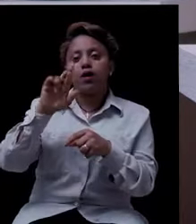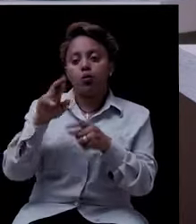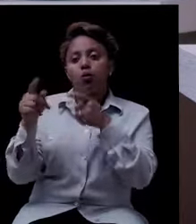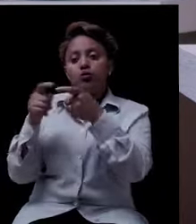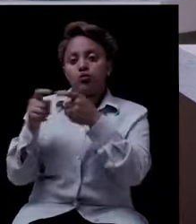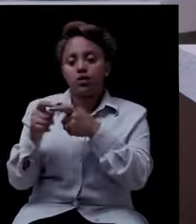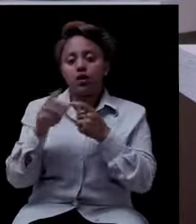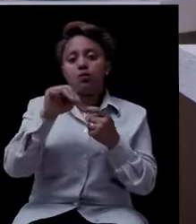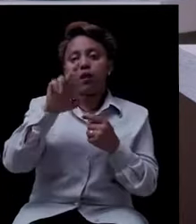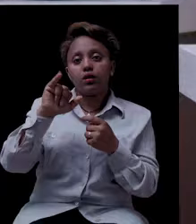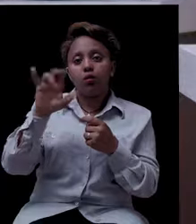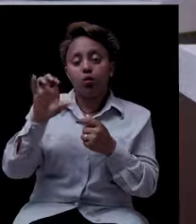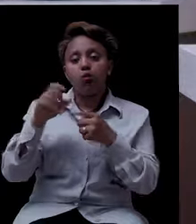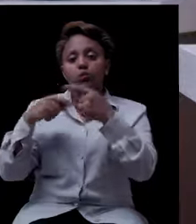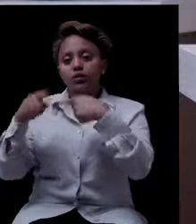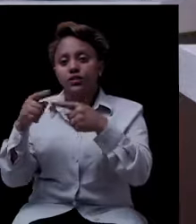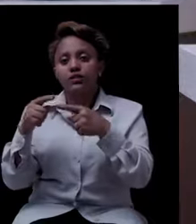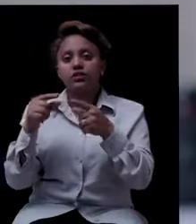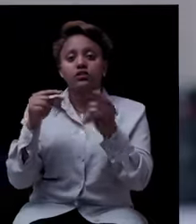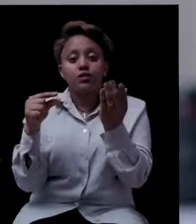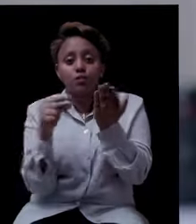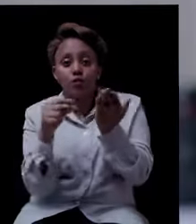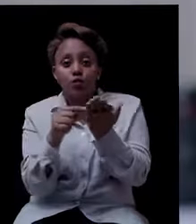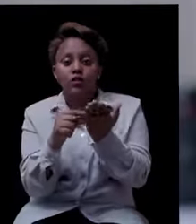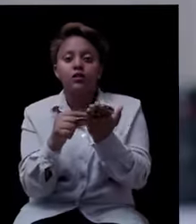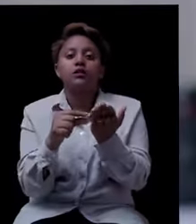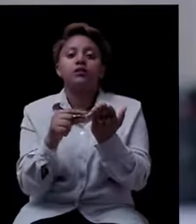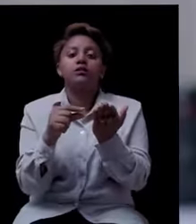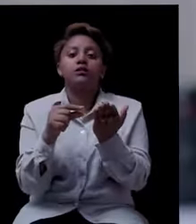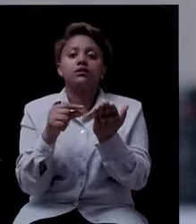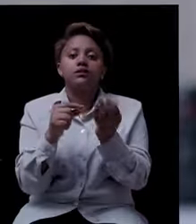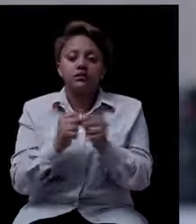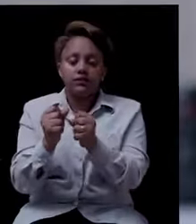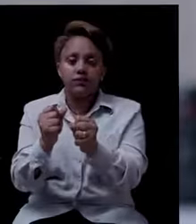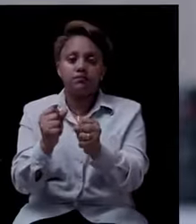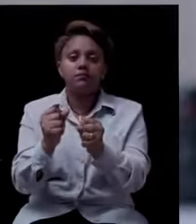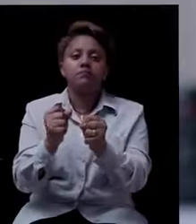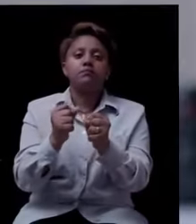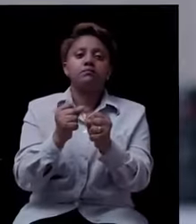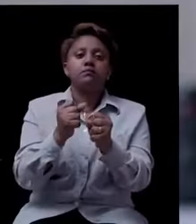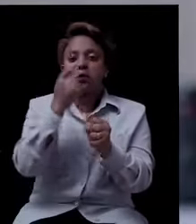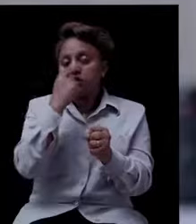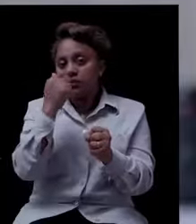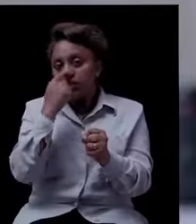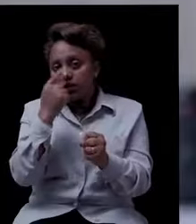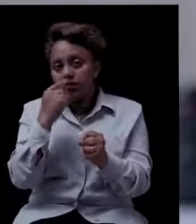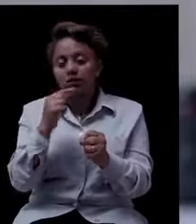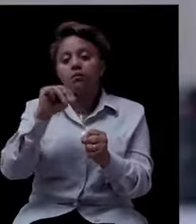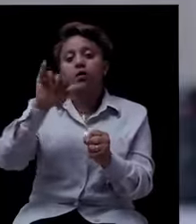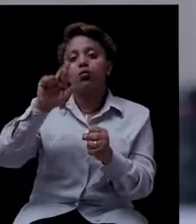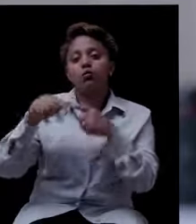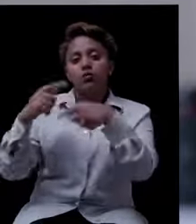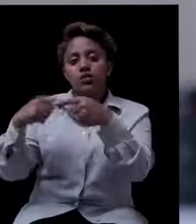with integrated memory and peripheral interfaces. For simple systems or ordinary microprocessors, using